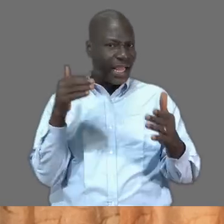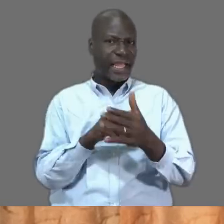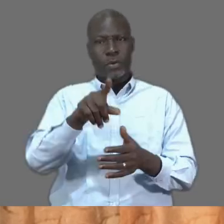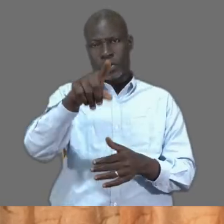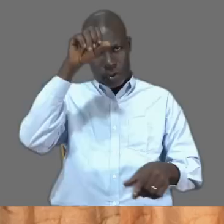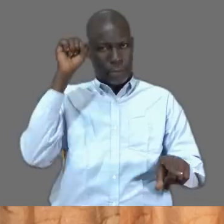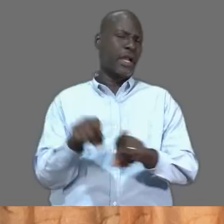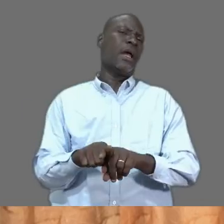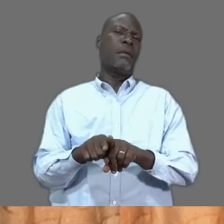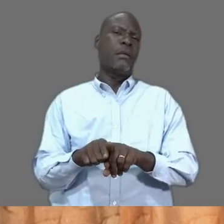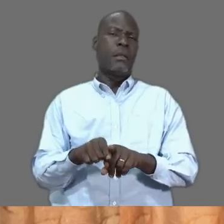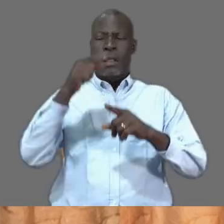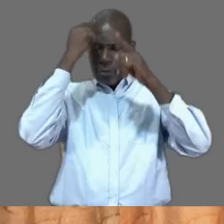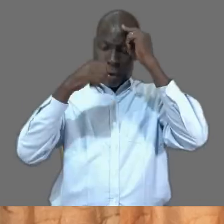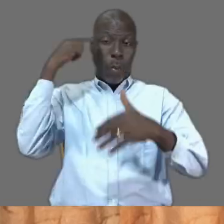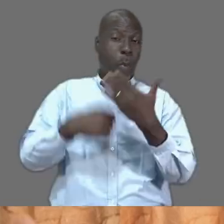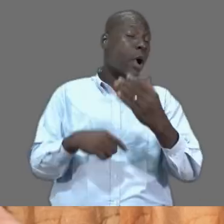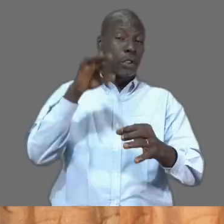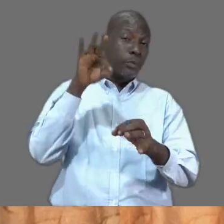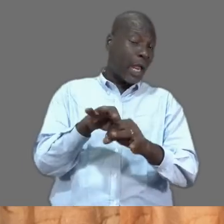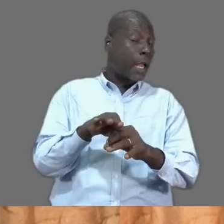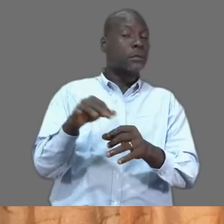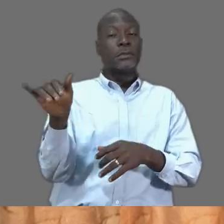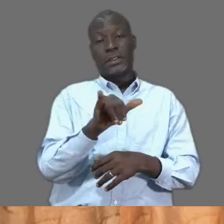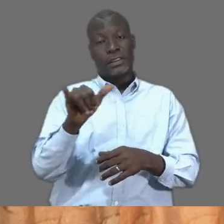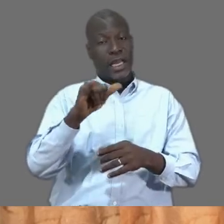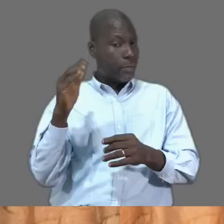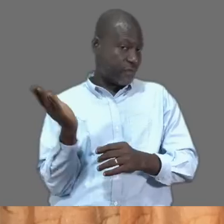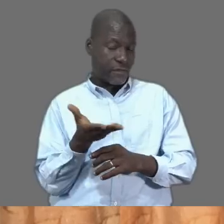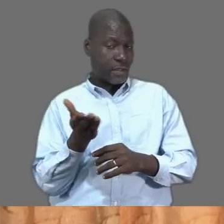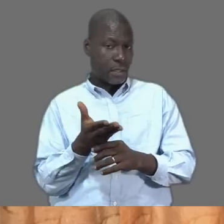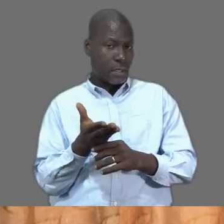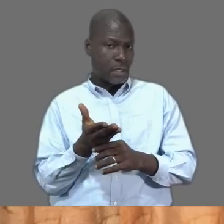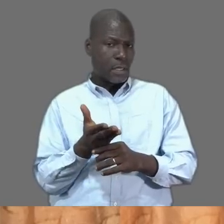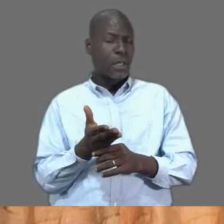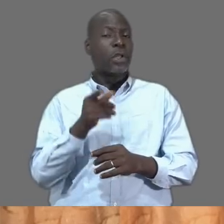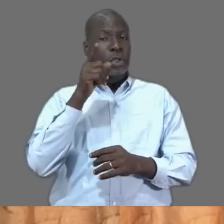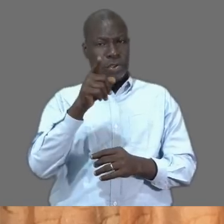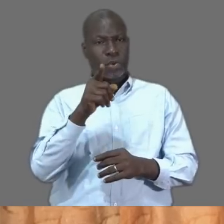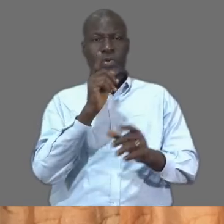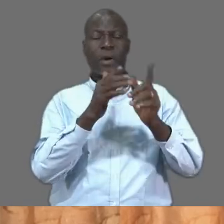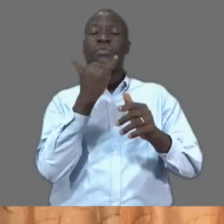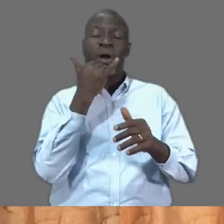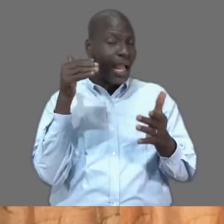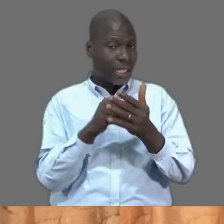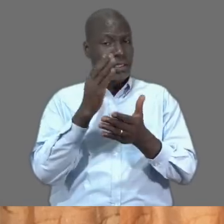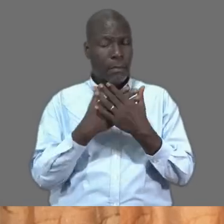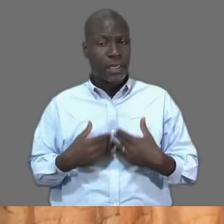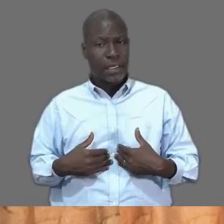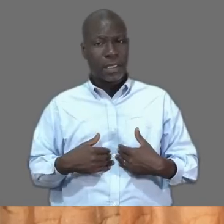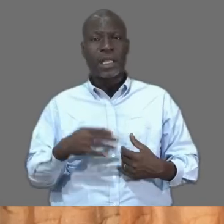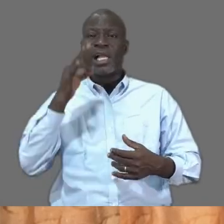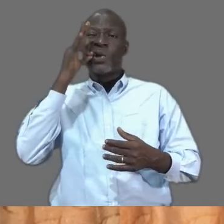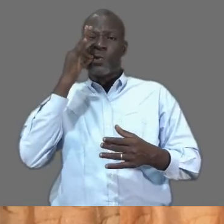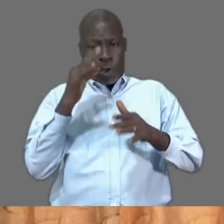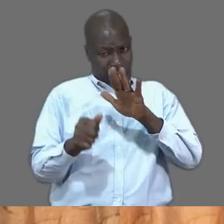ye nipa. Sa se diwo nipa gono, enwaan ucha. Why? Wudi ya chasam etu obiso. Fa wi, ekwa